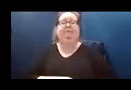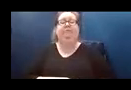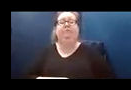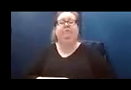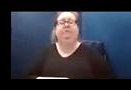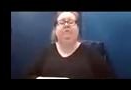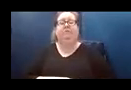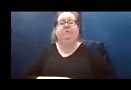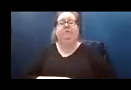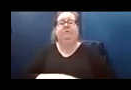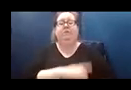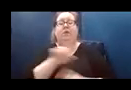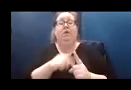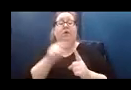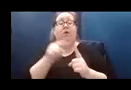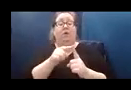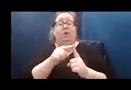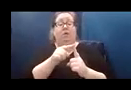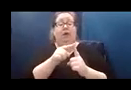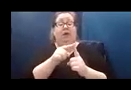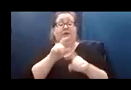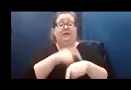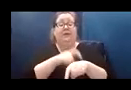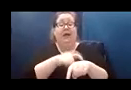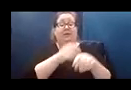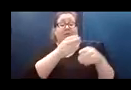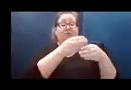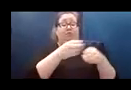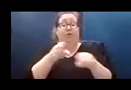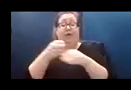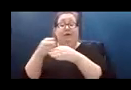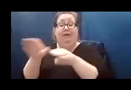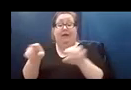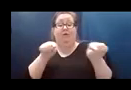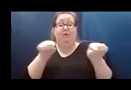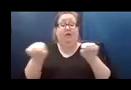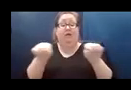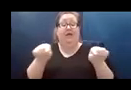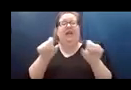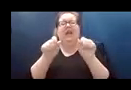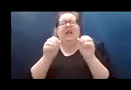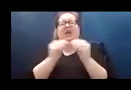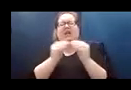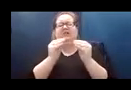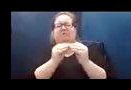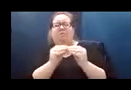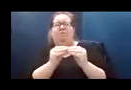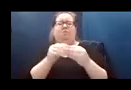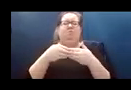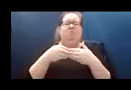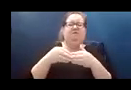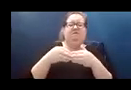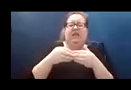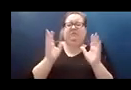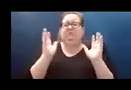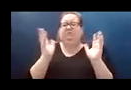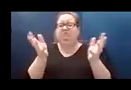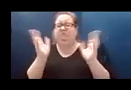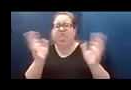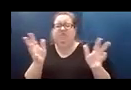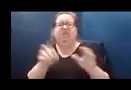But when we get to the breakouts, it will be more of a conversation focus, so please feel free to turn your cameras